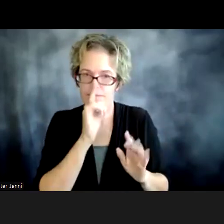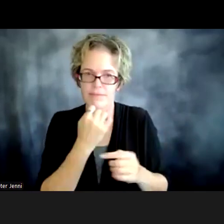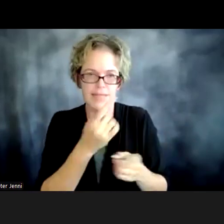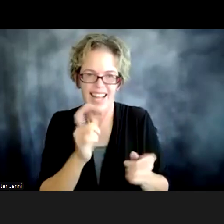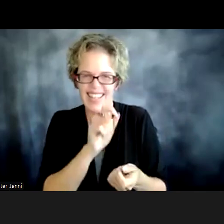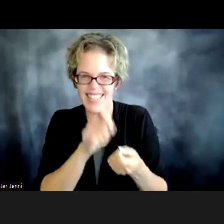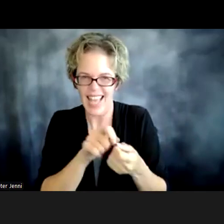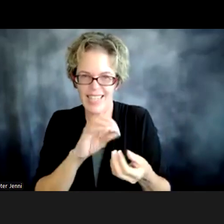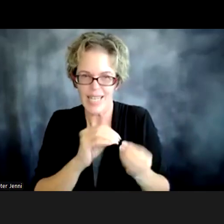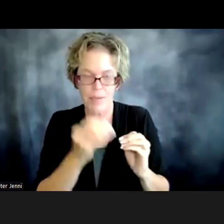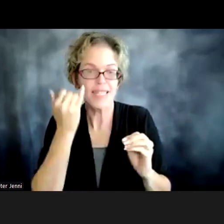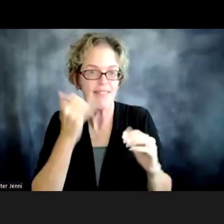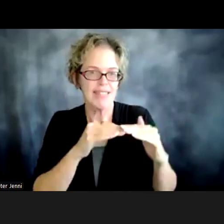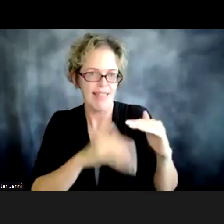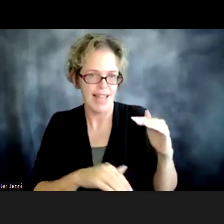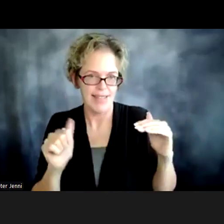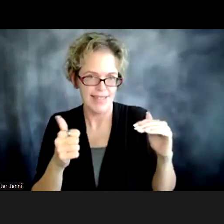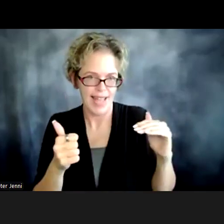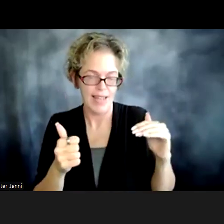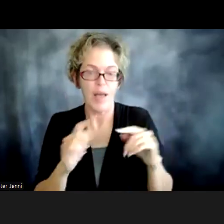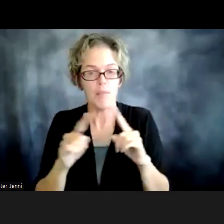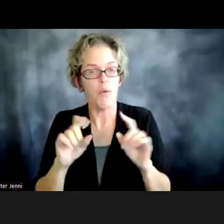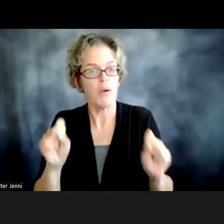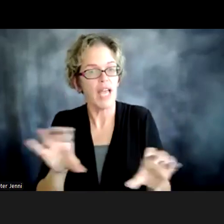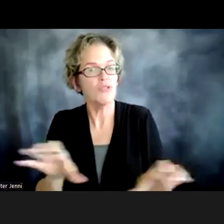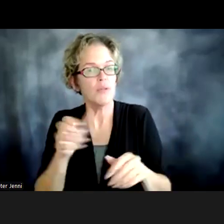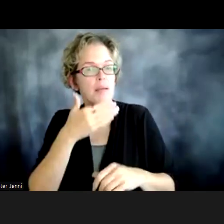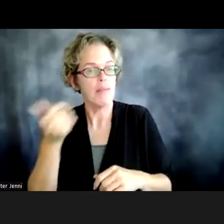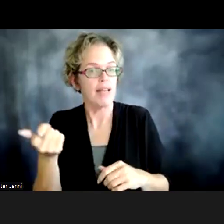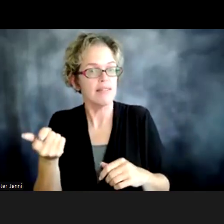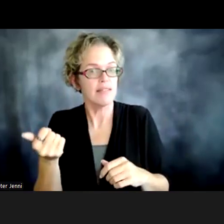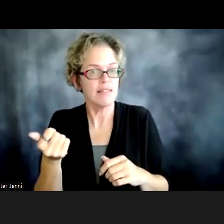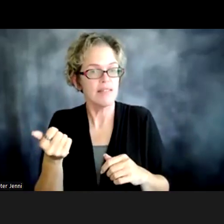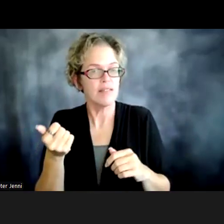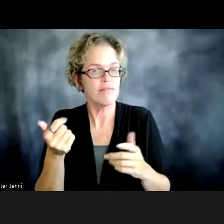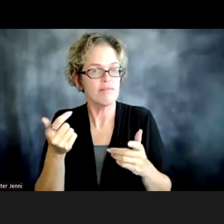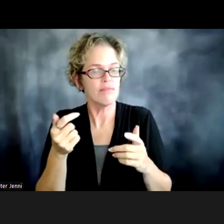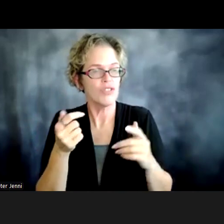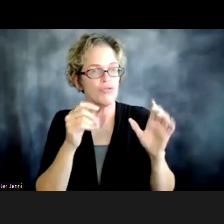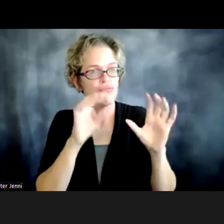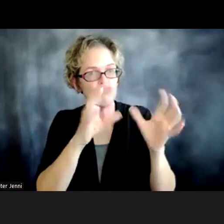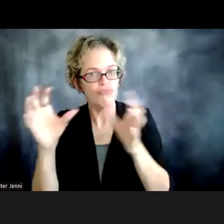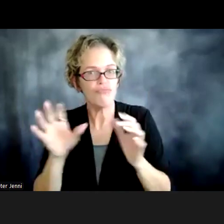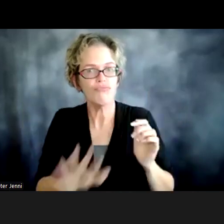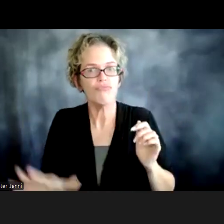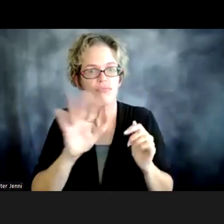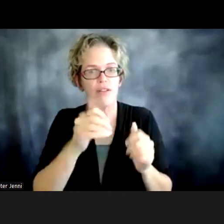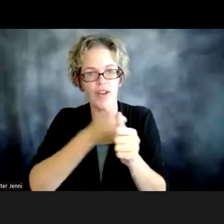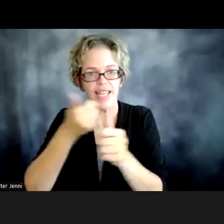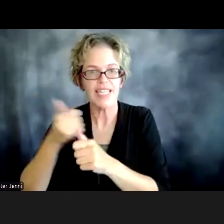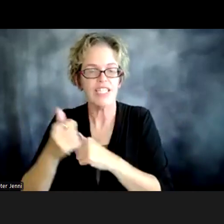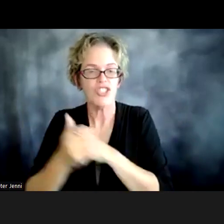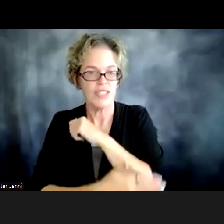it's less than 10, but we could do our best to come up with enrollees by county. We'll have to take that back,